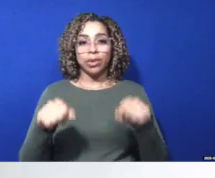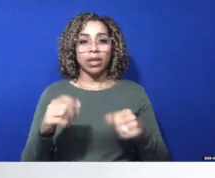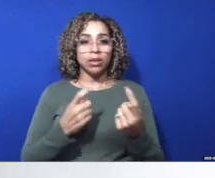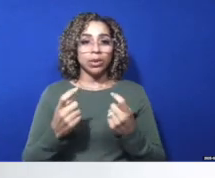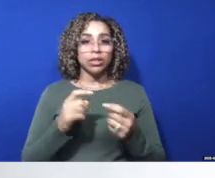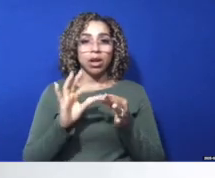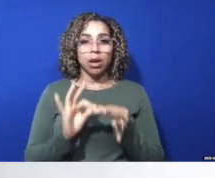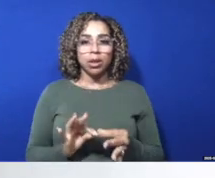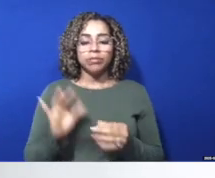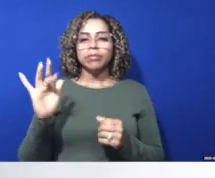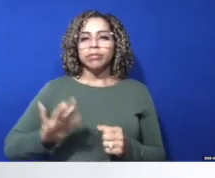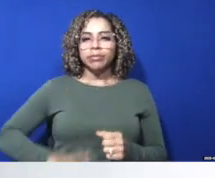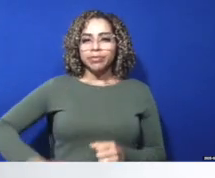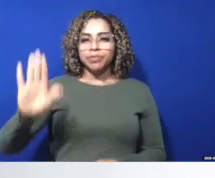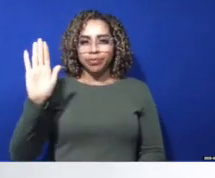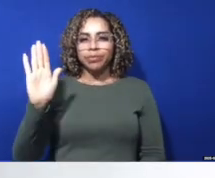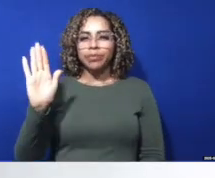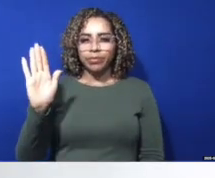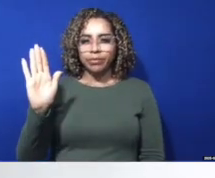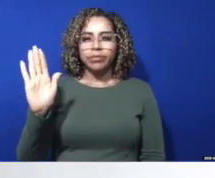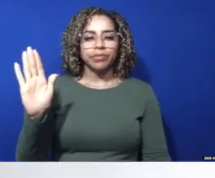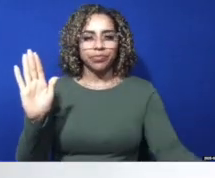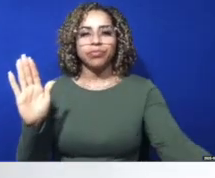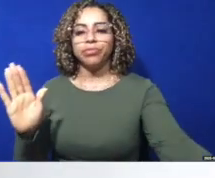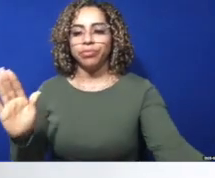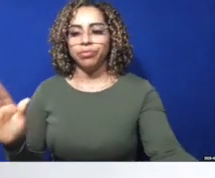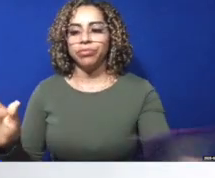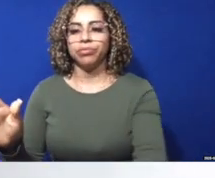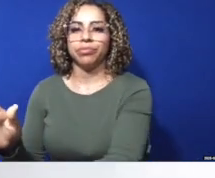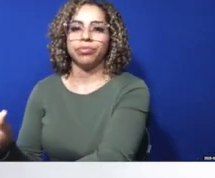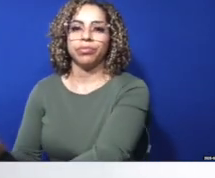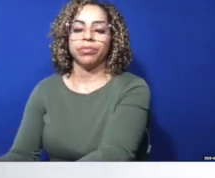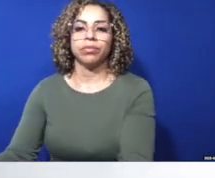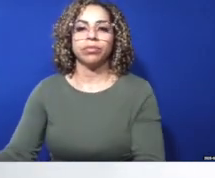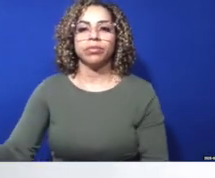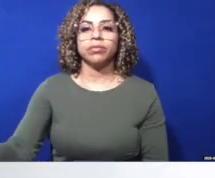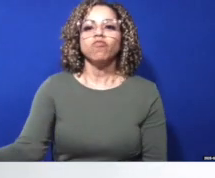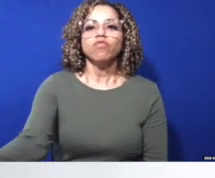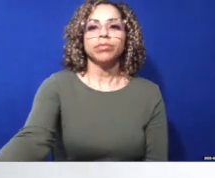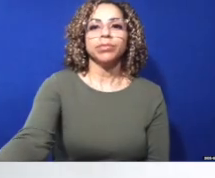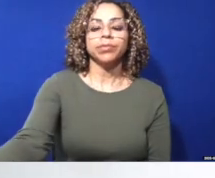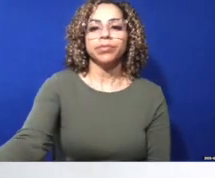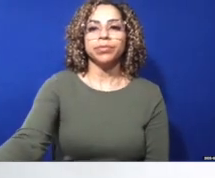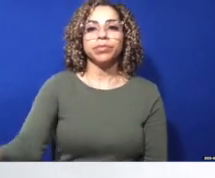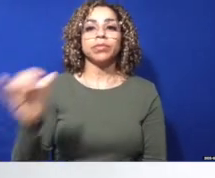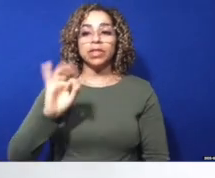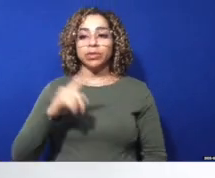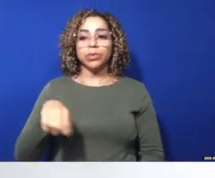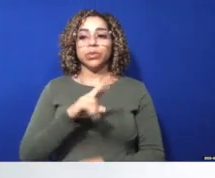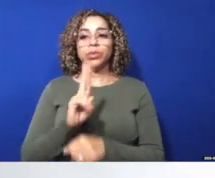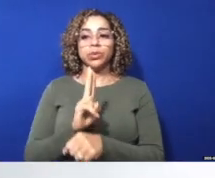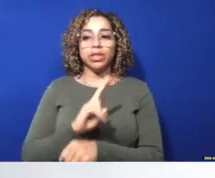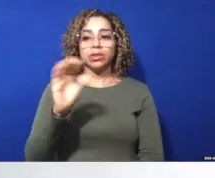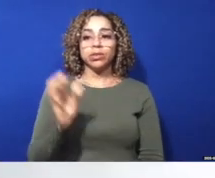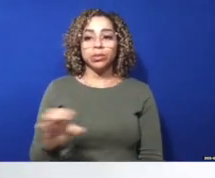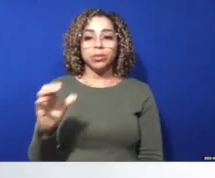please select the raise hand feature on Zoom under the participants tab. If you are on the Zoom mobile app, please tap raise